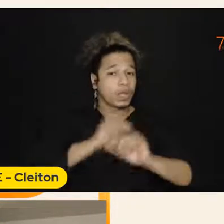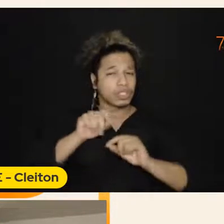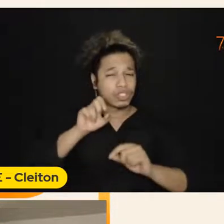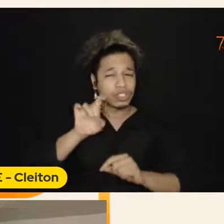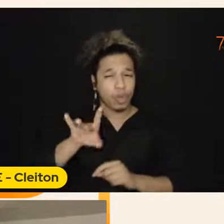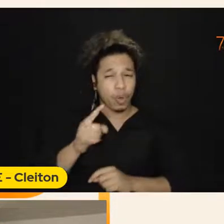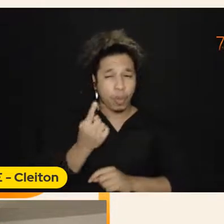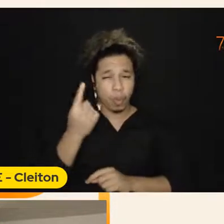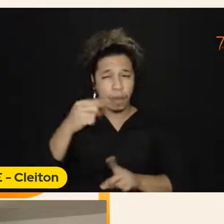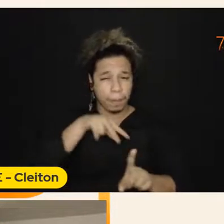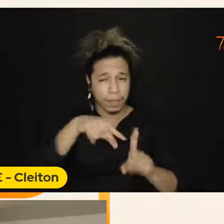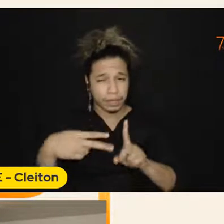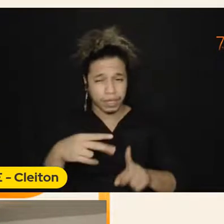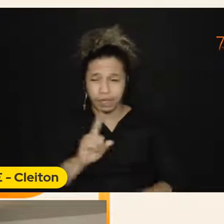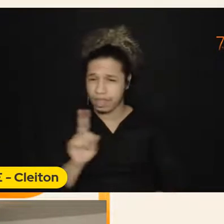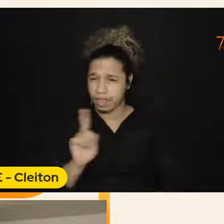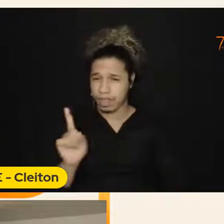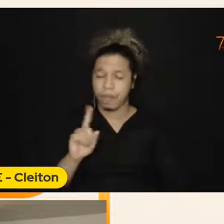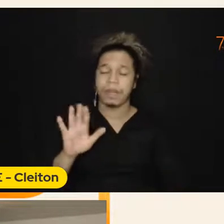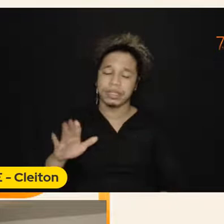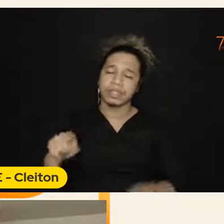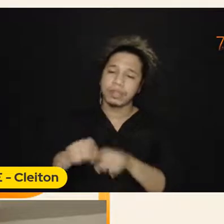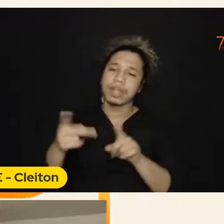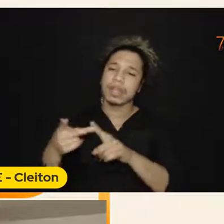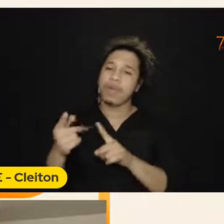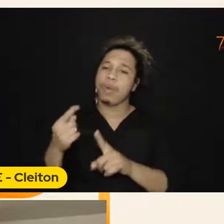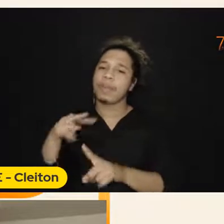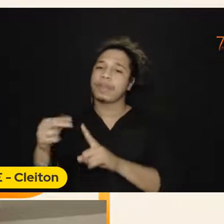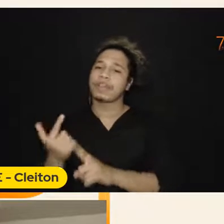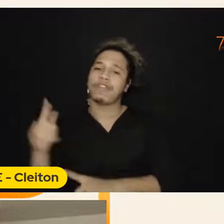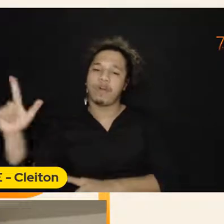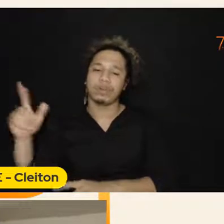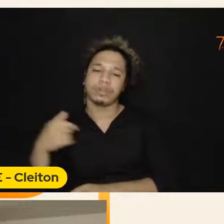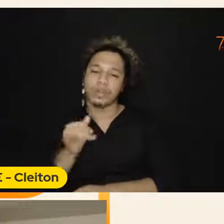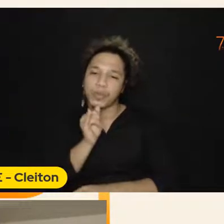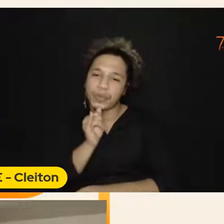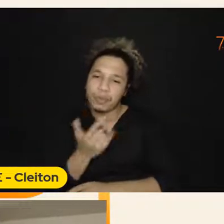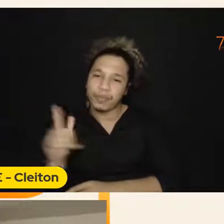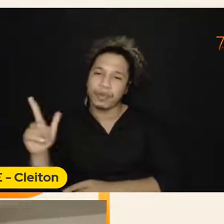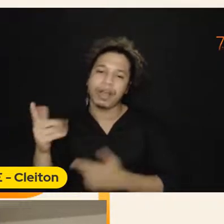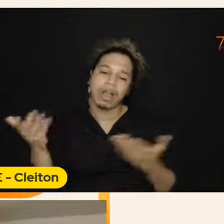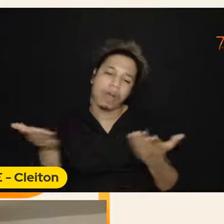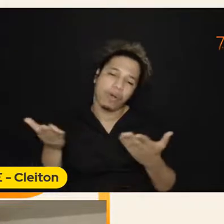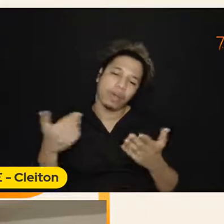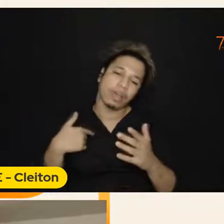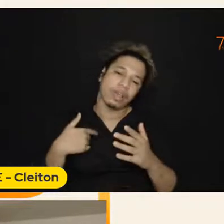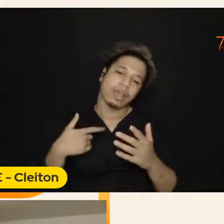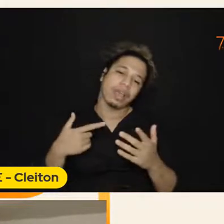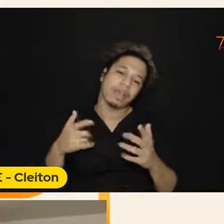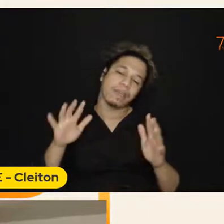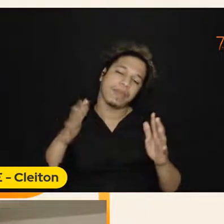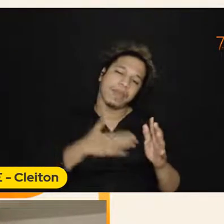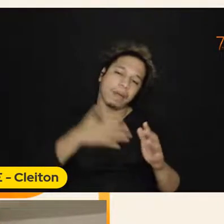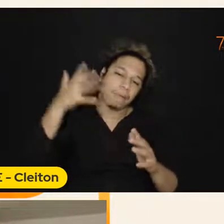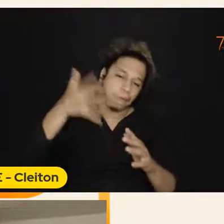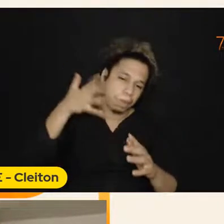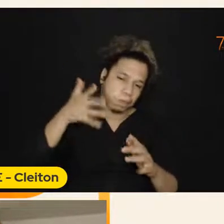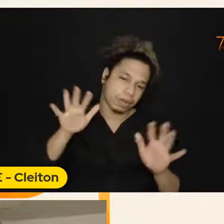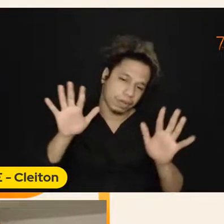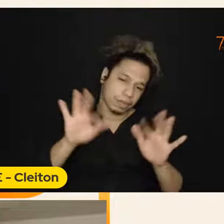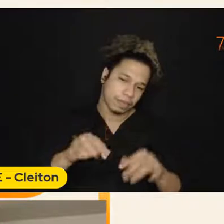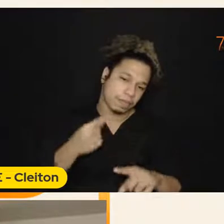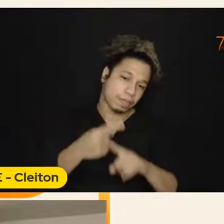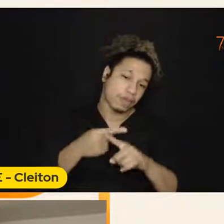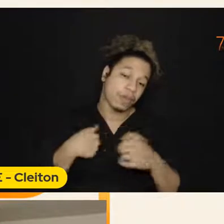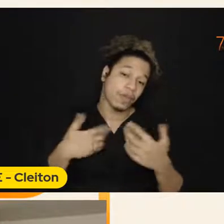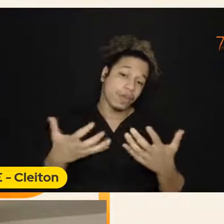but another perspective as well. Let me give you one example. And I know I finished earlier my presentation with these slides because I wanted